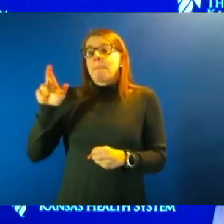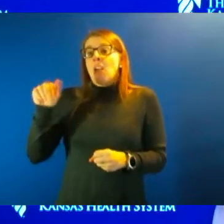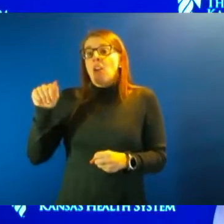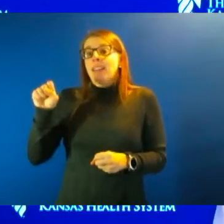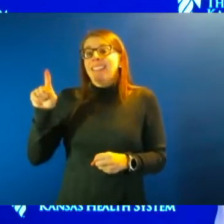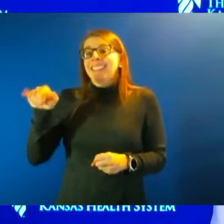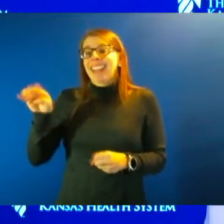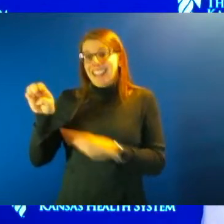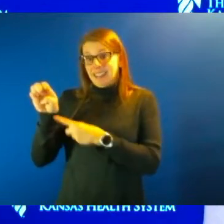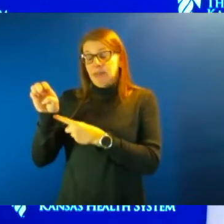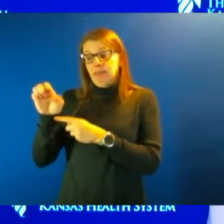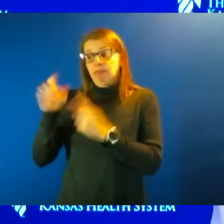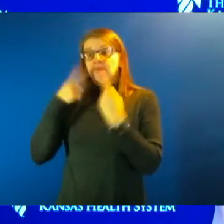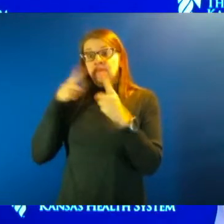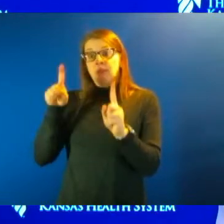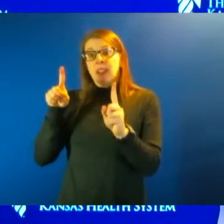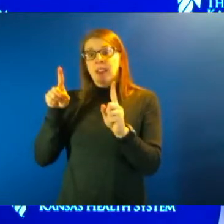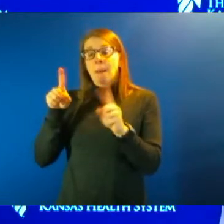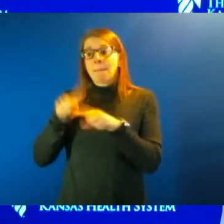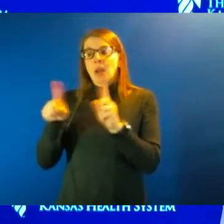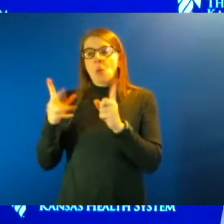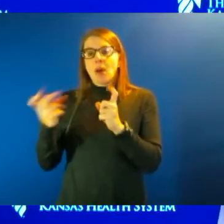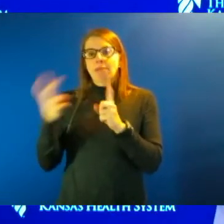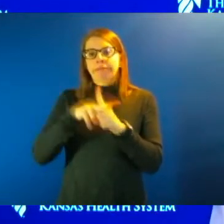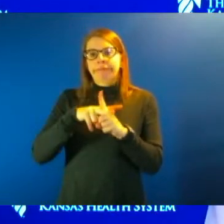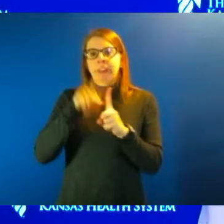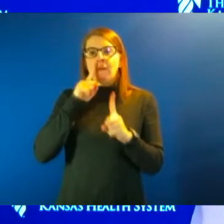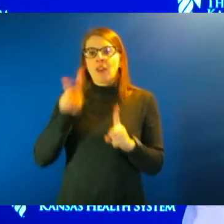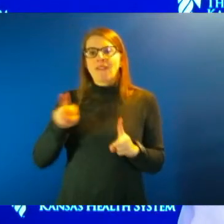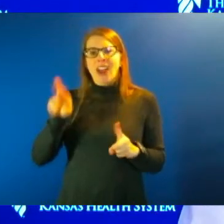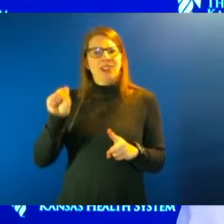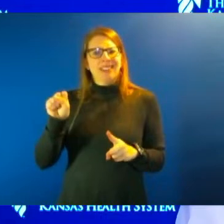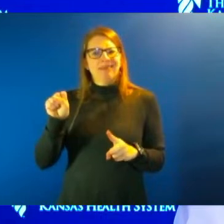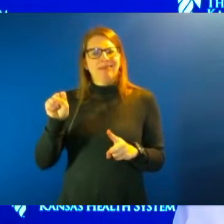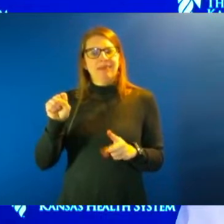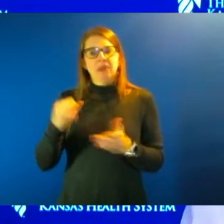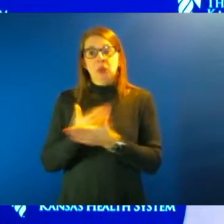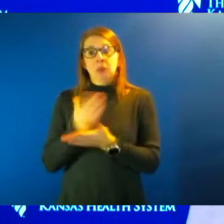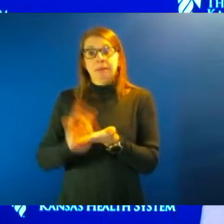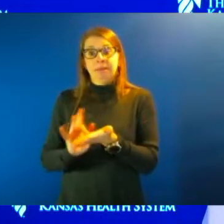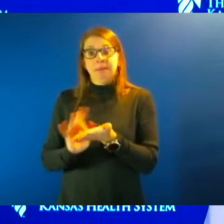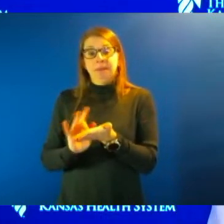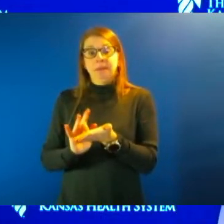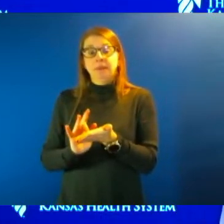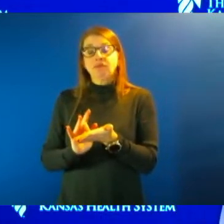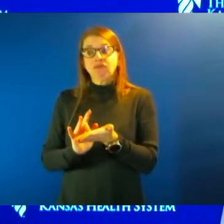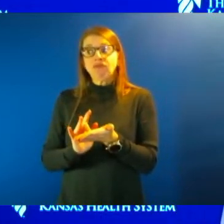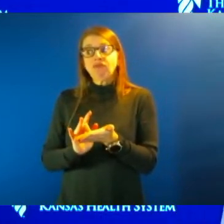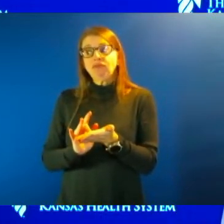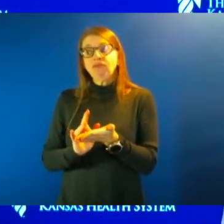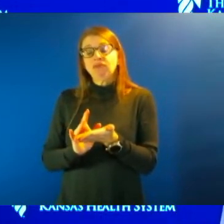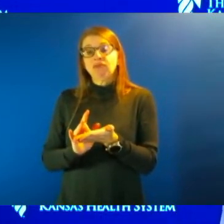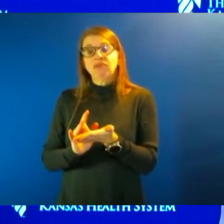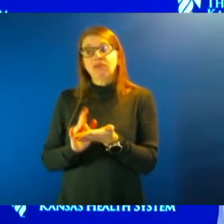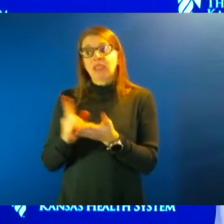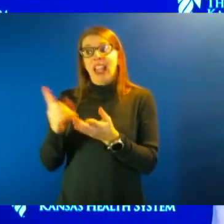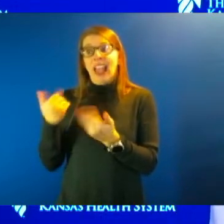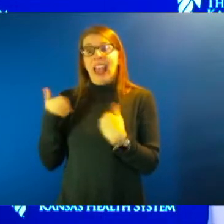repurposed for the virus. We should say that these new drugs have been around. We know that the